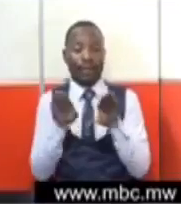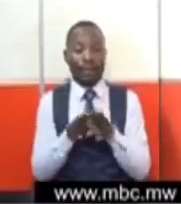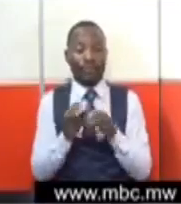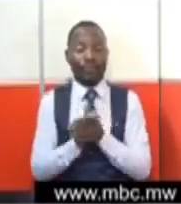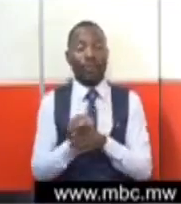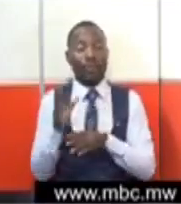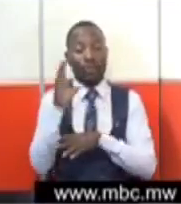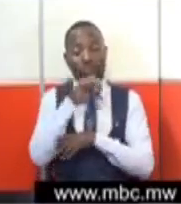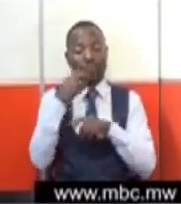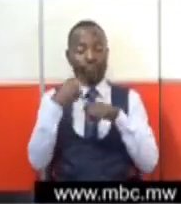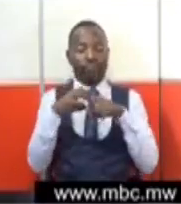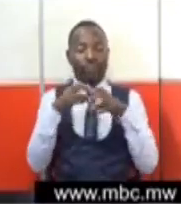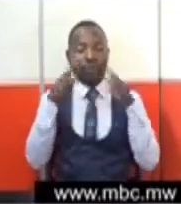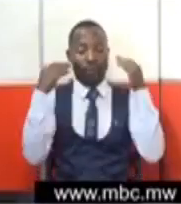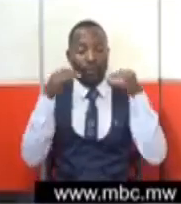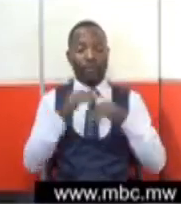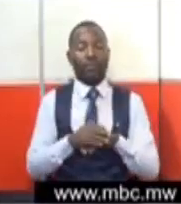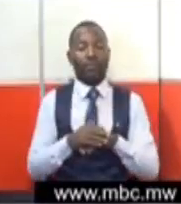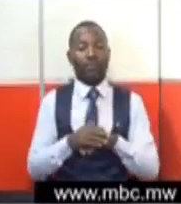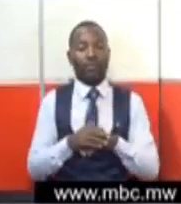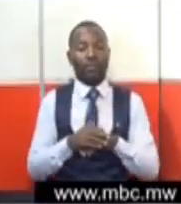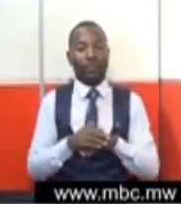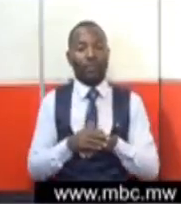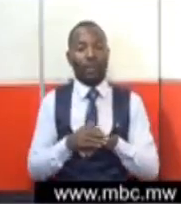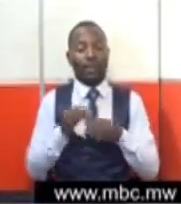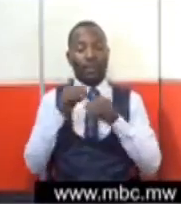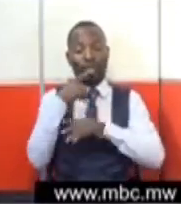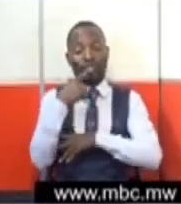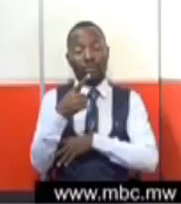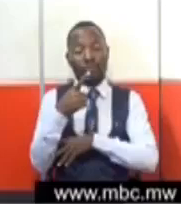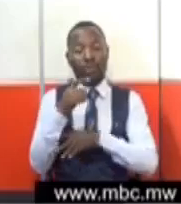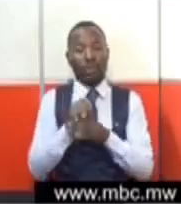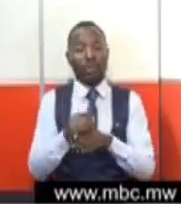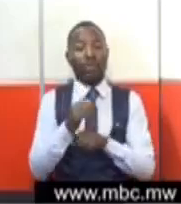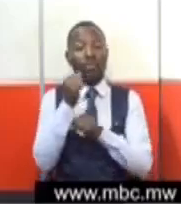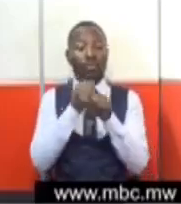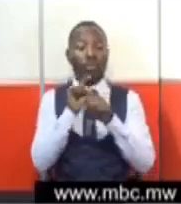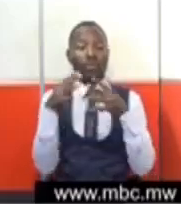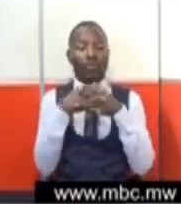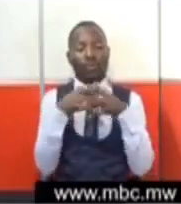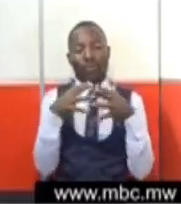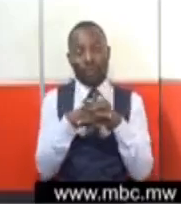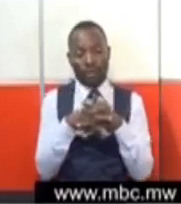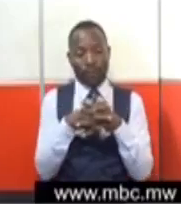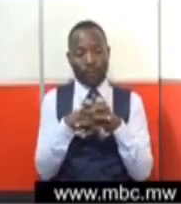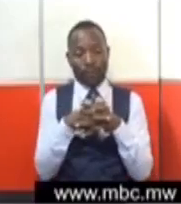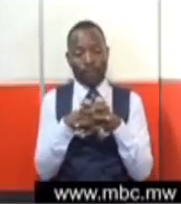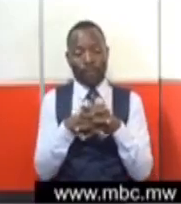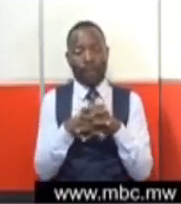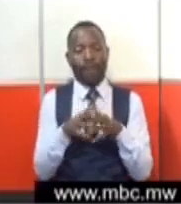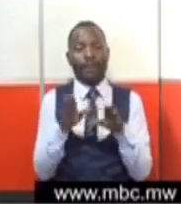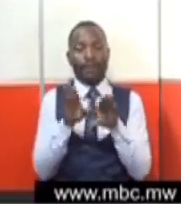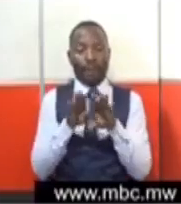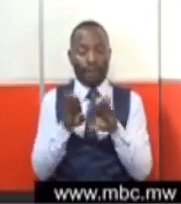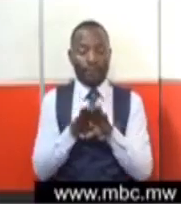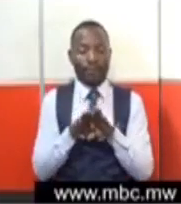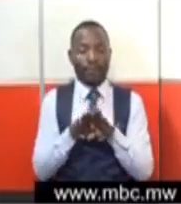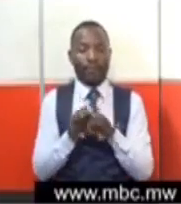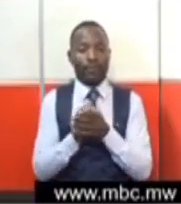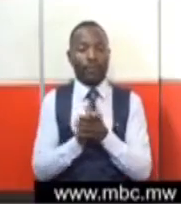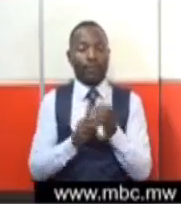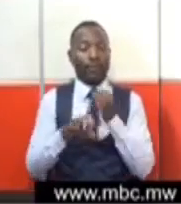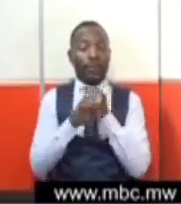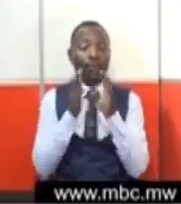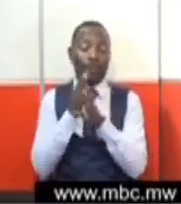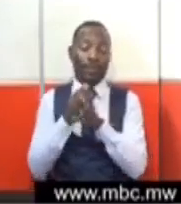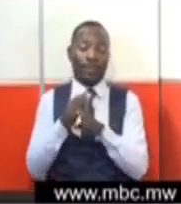El Nino, which induced drought, thereby resulting in a weak harvest of staple foods for the country, just as it has been the case with other